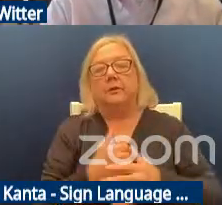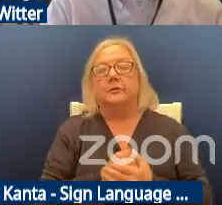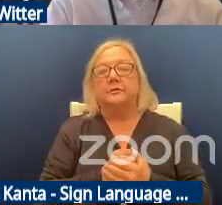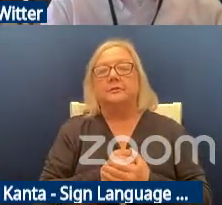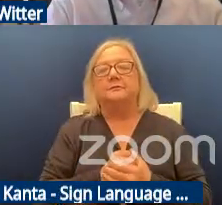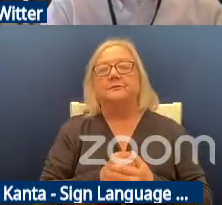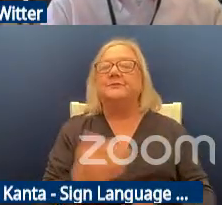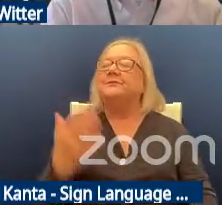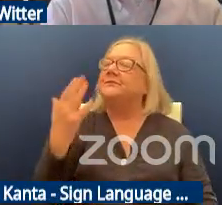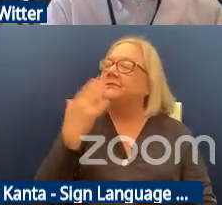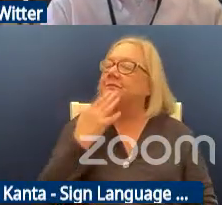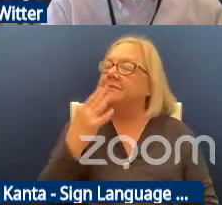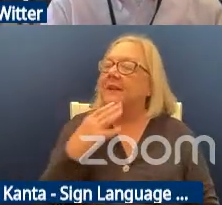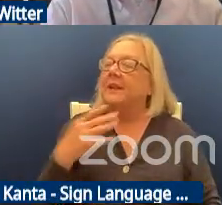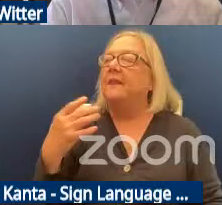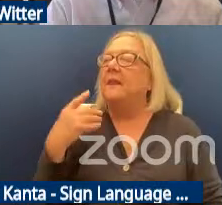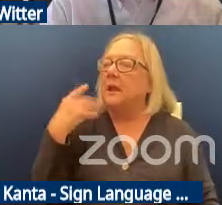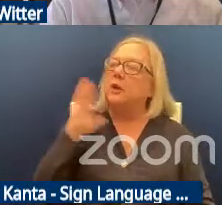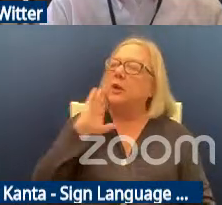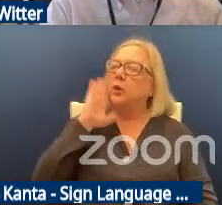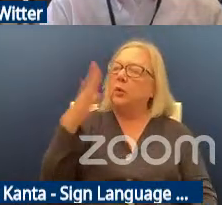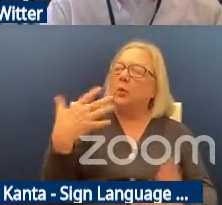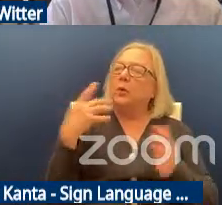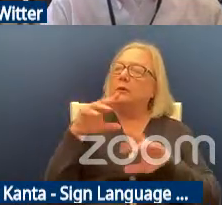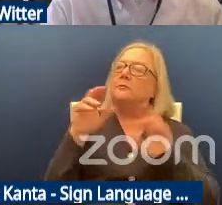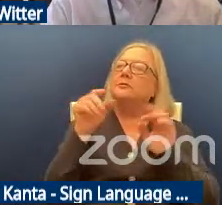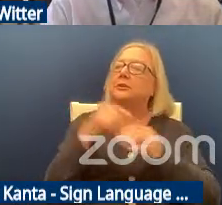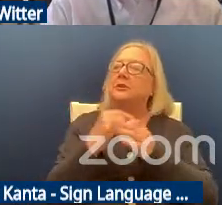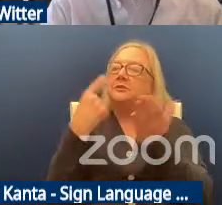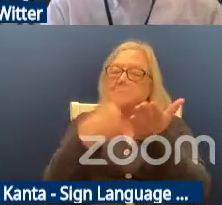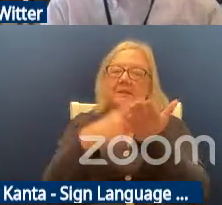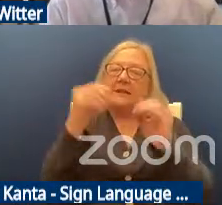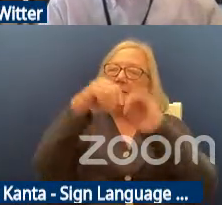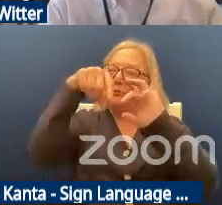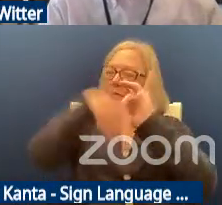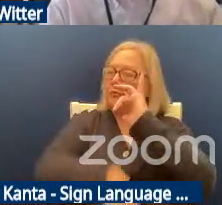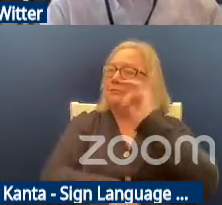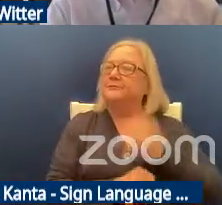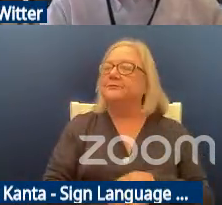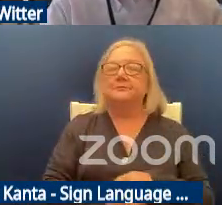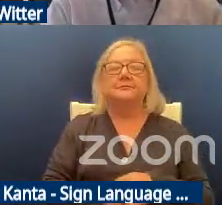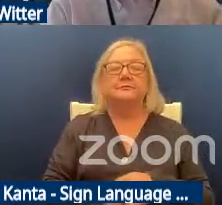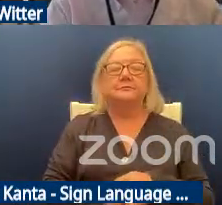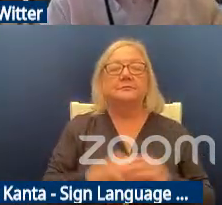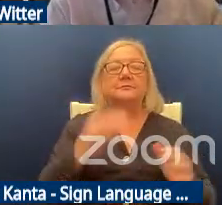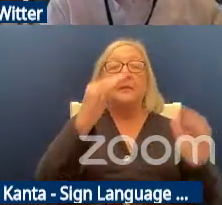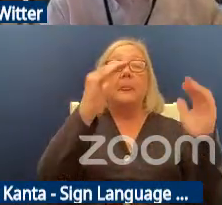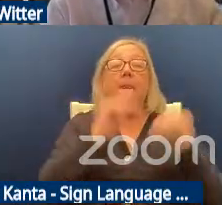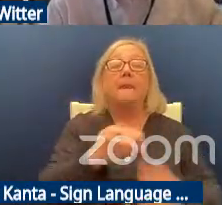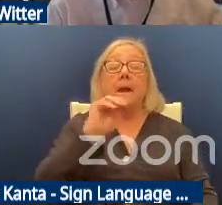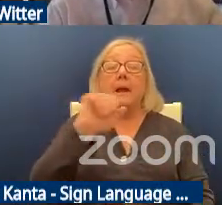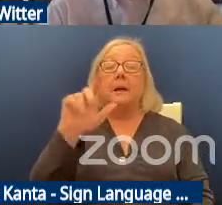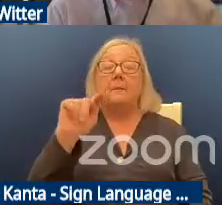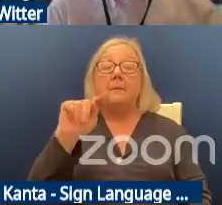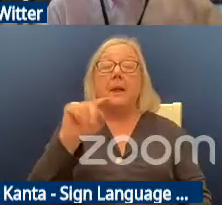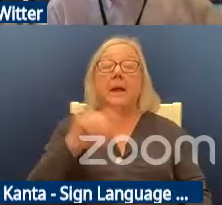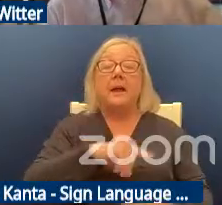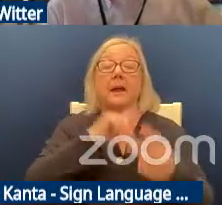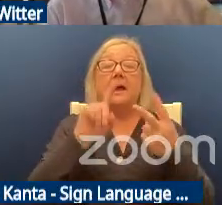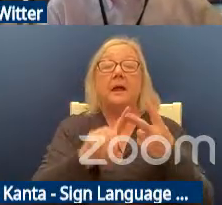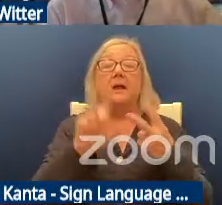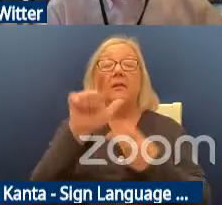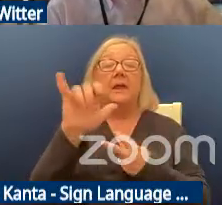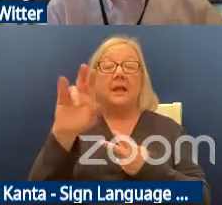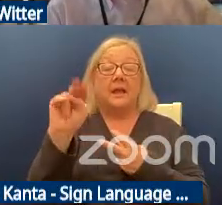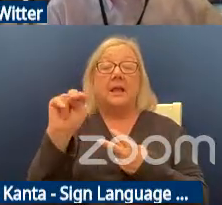So thank you. Thank you. Thank you, President Peterson. Next up, we have Matt and then Lynn Ballantyre. Matt Ransom